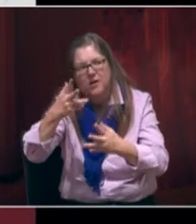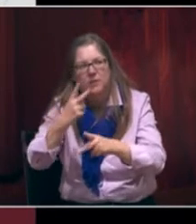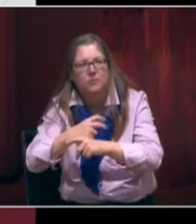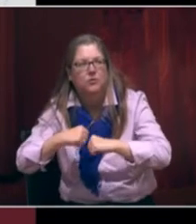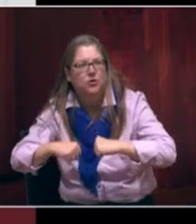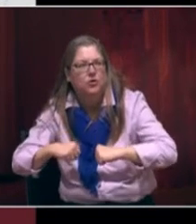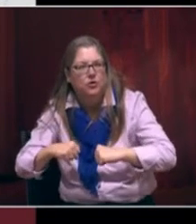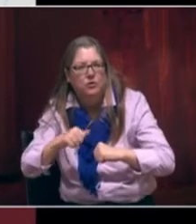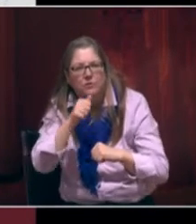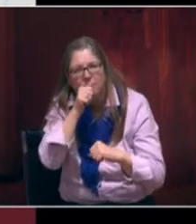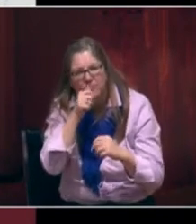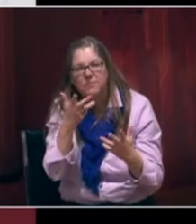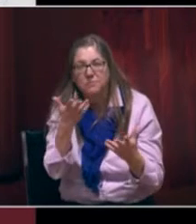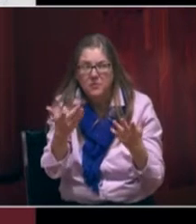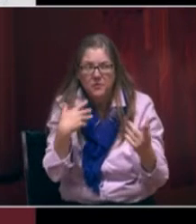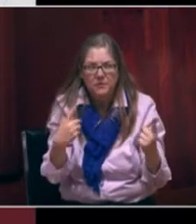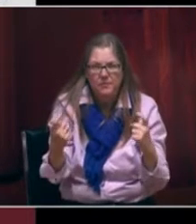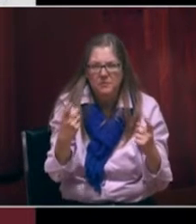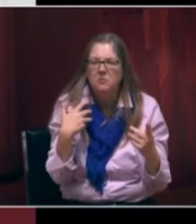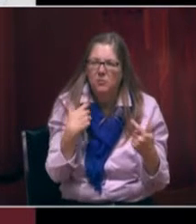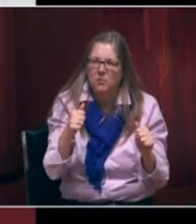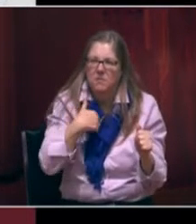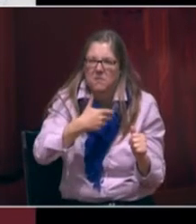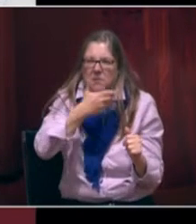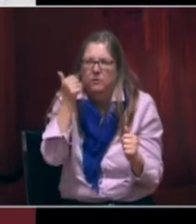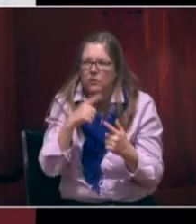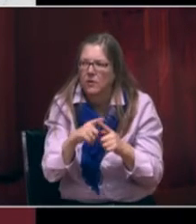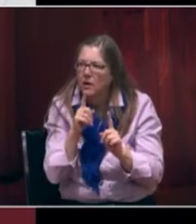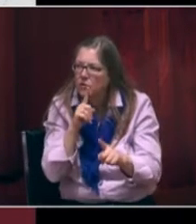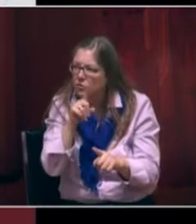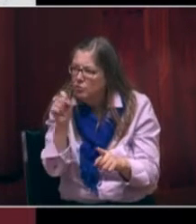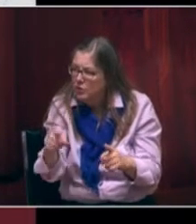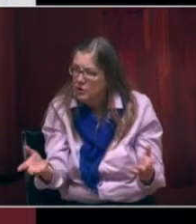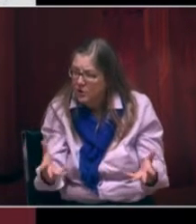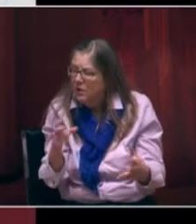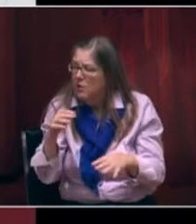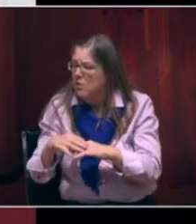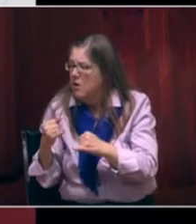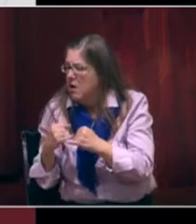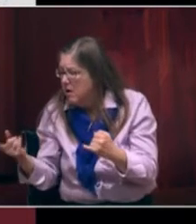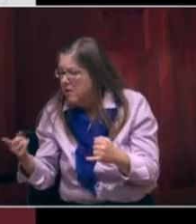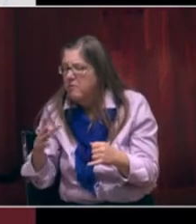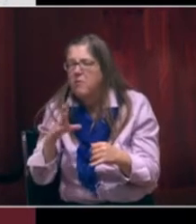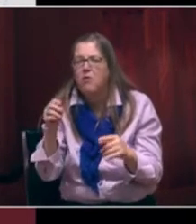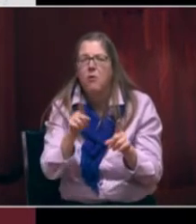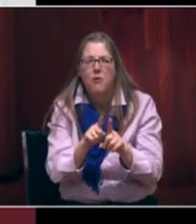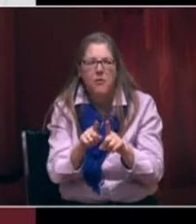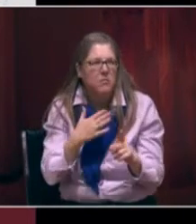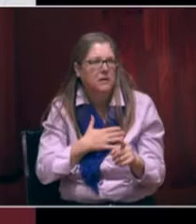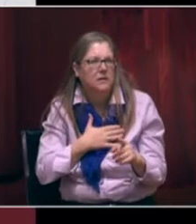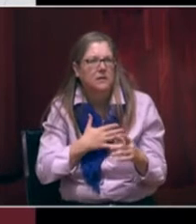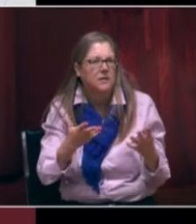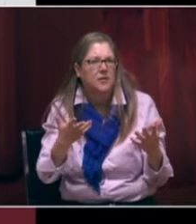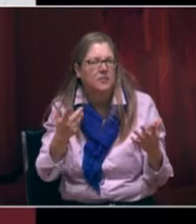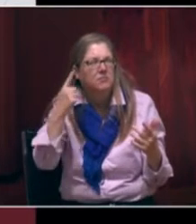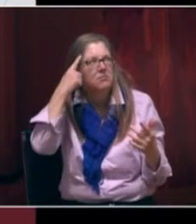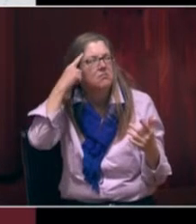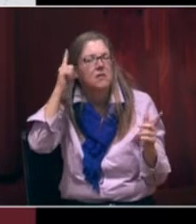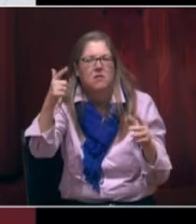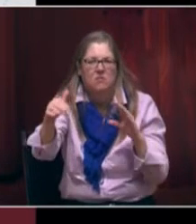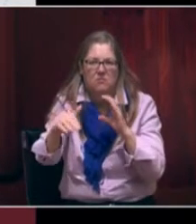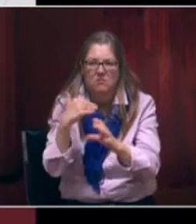have a lot of questions. But again, I'll try my best to answer the questions in the room and also online, but also please feel free to